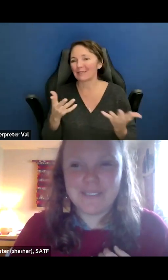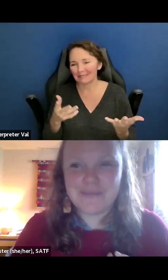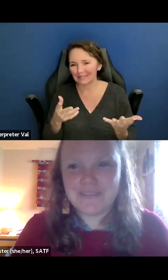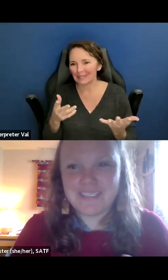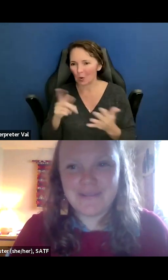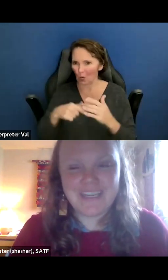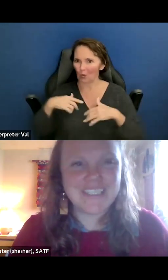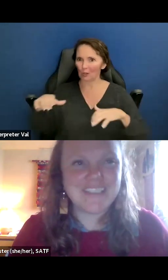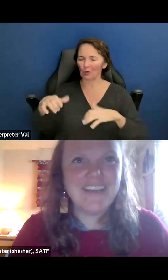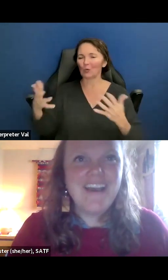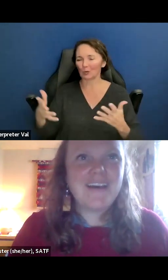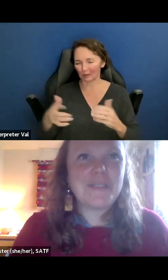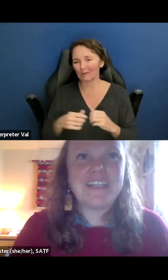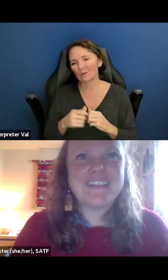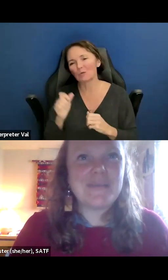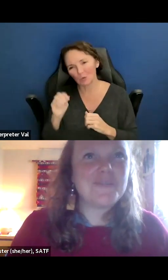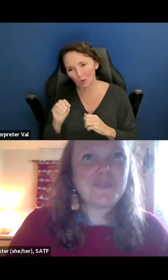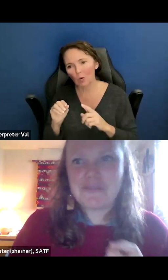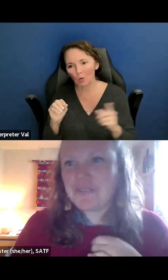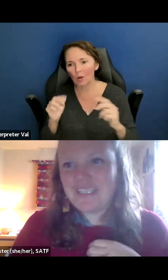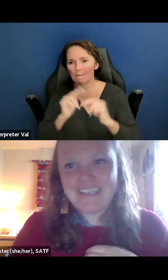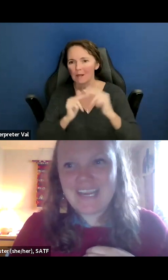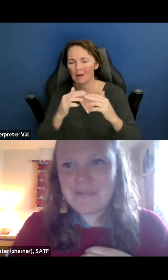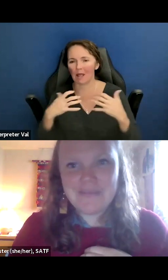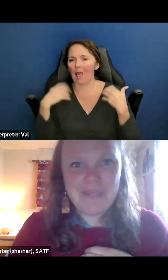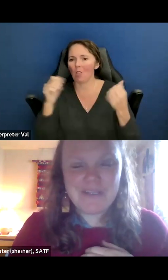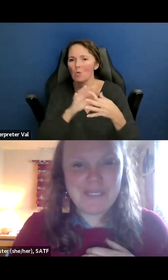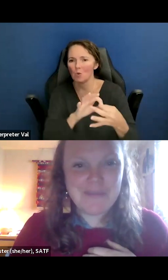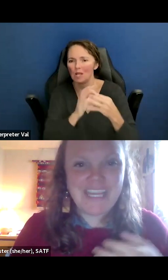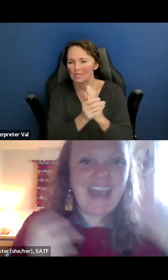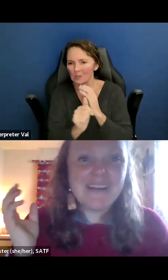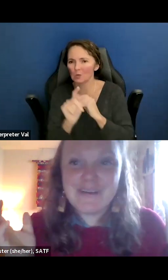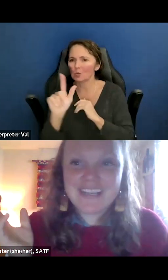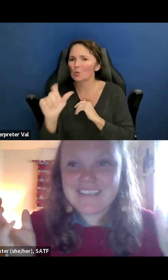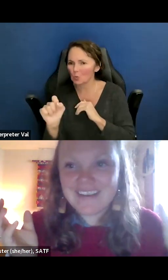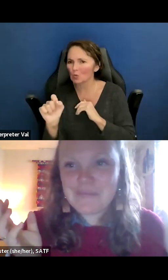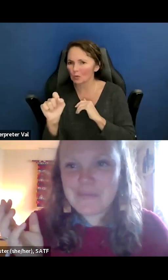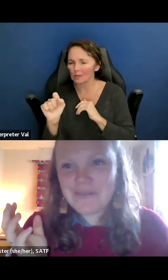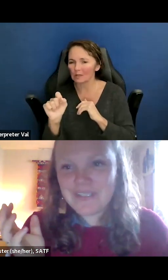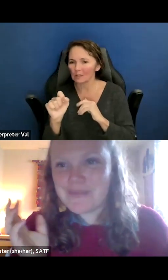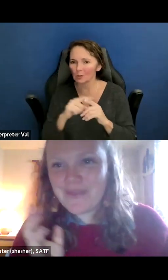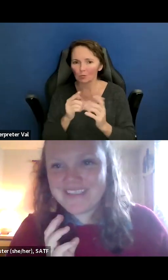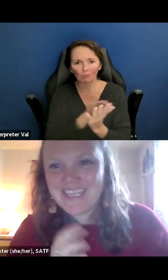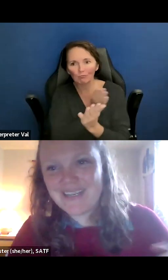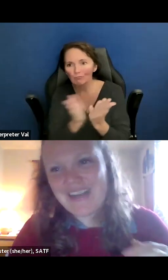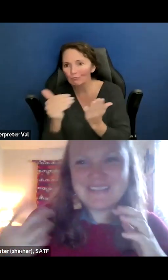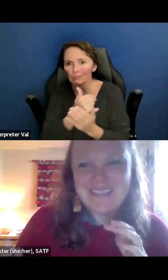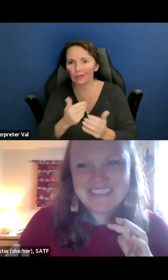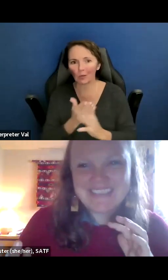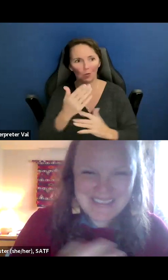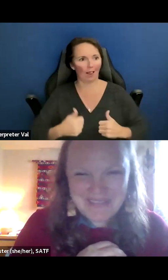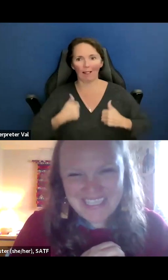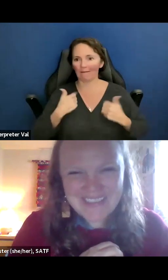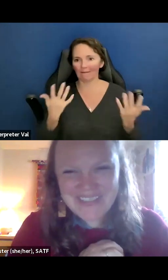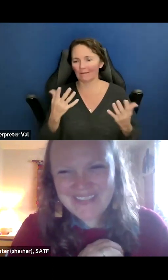my experience when I was a youth advocate. A lot of times folks would come and meet with me and be like, I don't know how to talk to my boyfriend about this thing, or I don't know